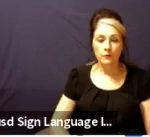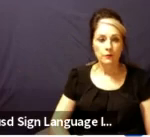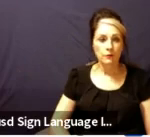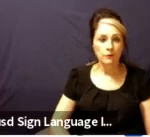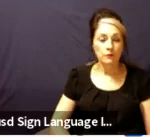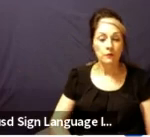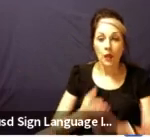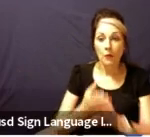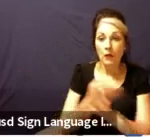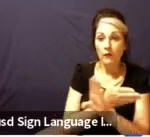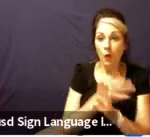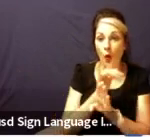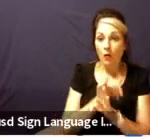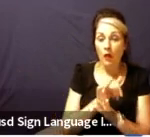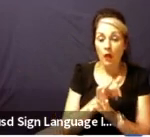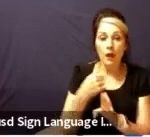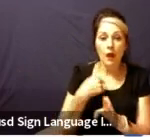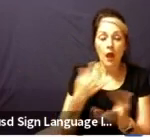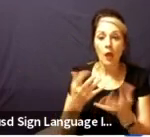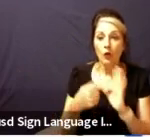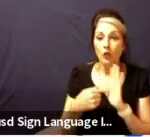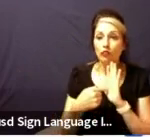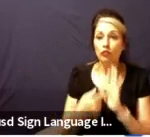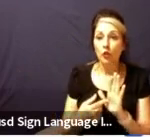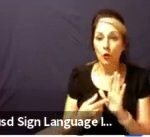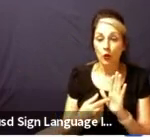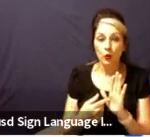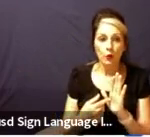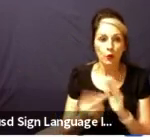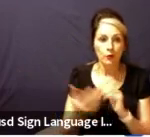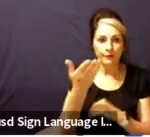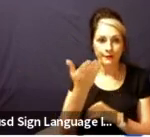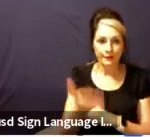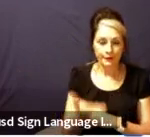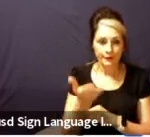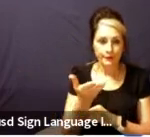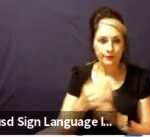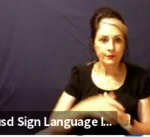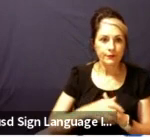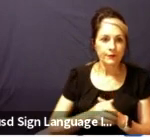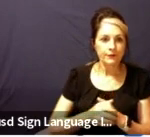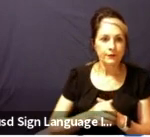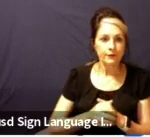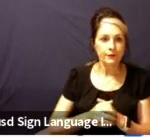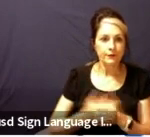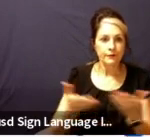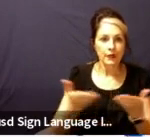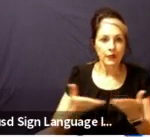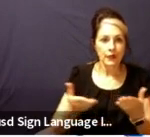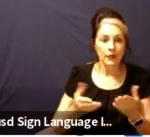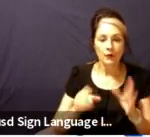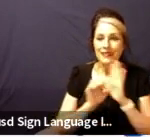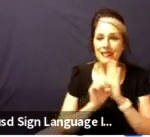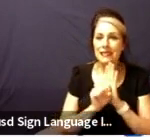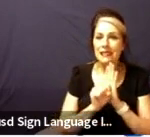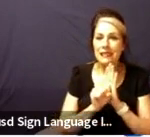Before I do that, I do want to show you in this, here is a sample